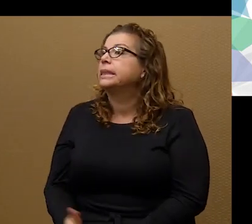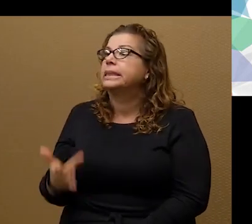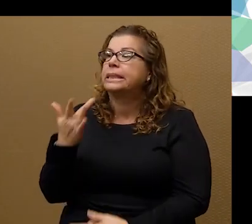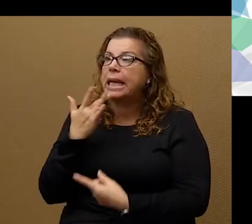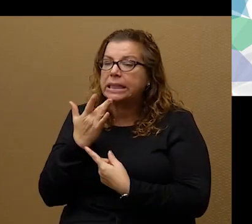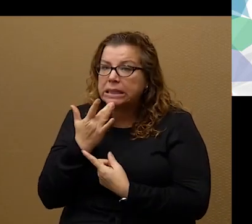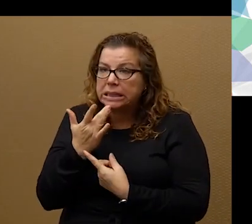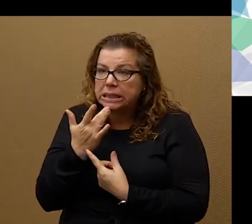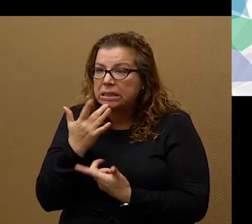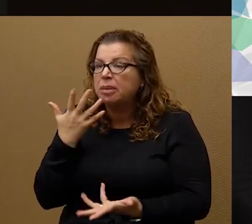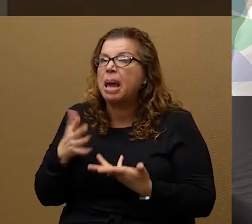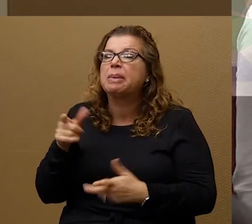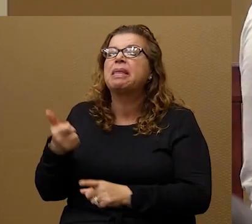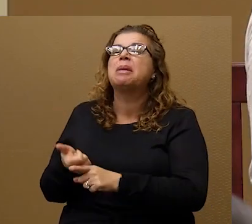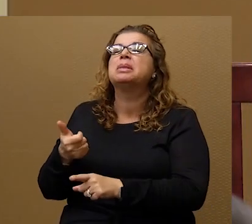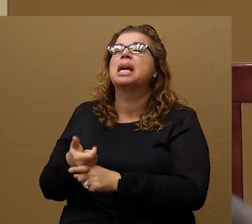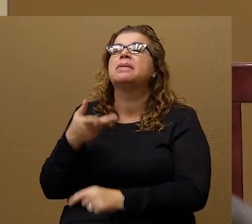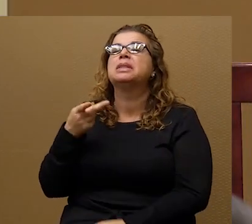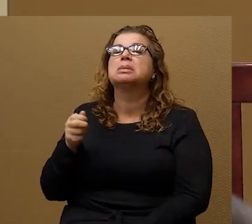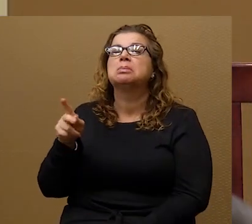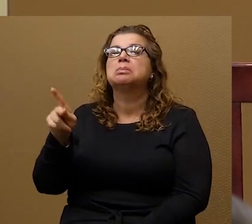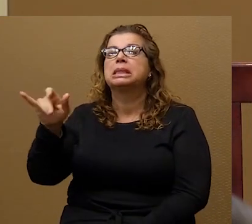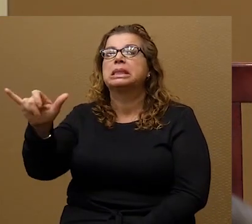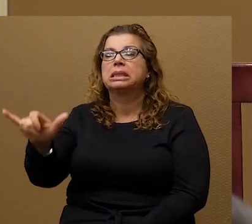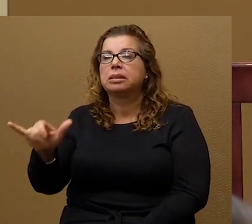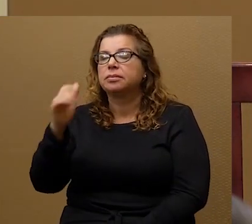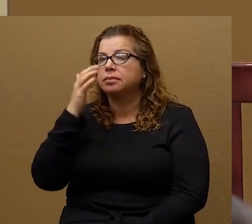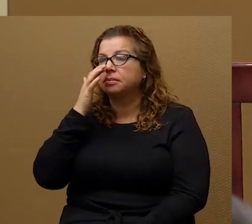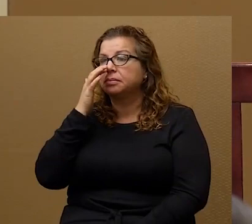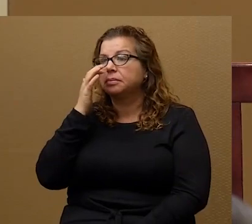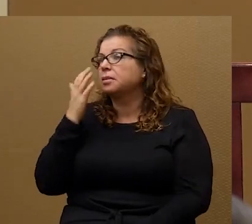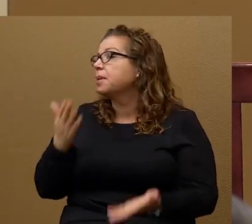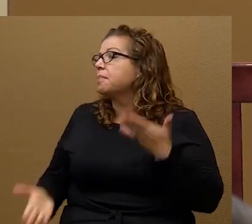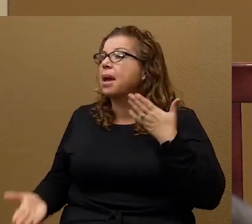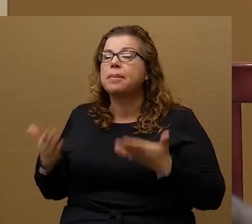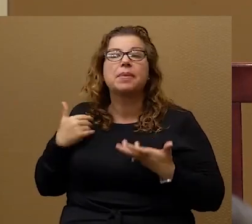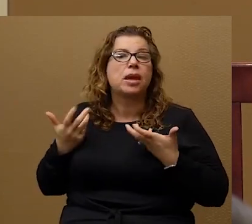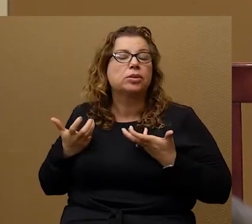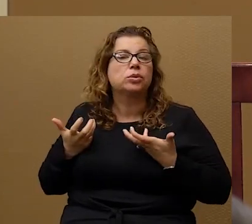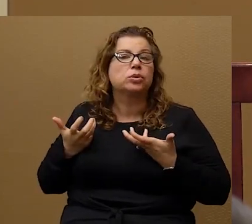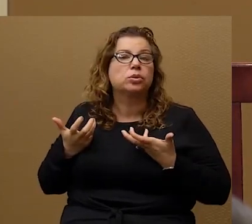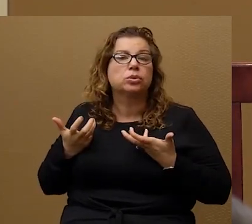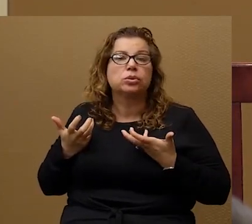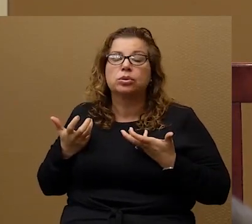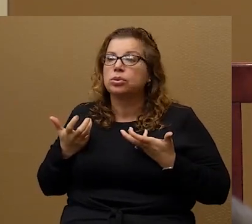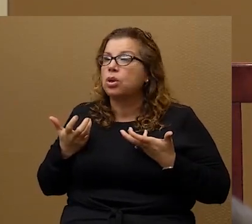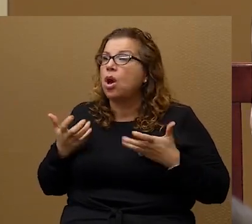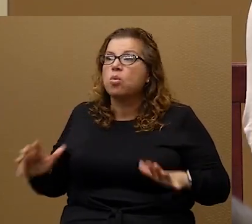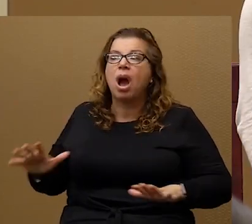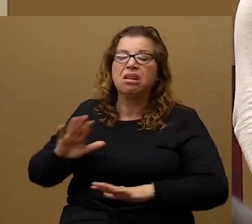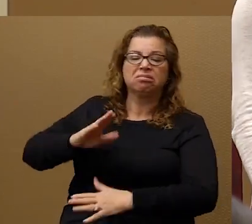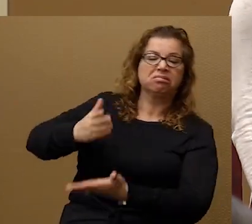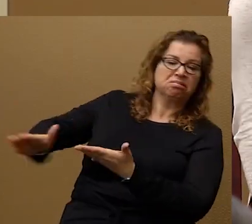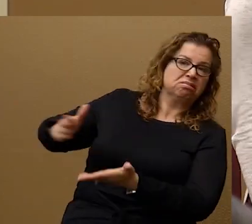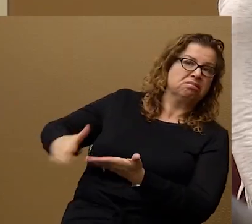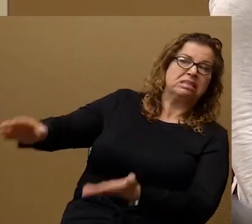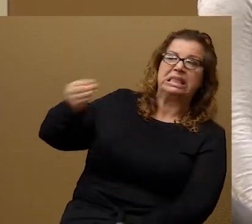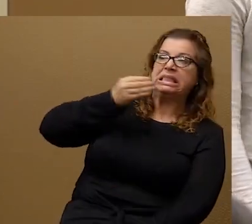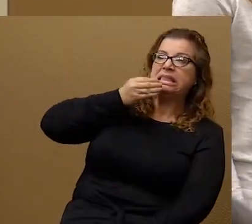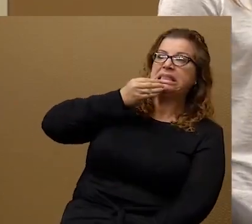Taste, they might be picky. They might not want anything to do with lunch or